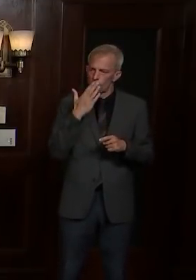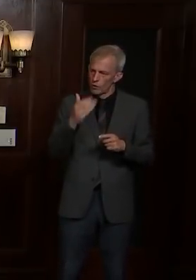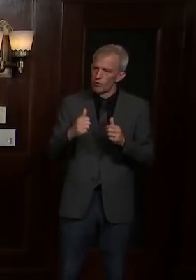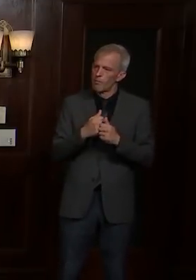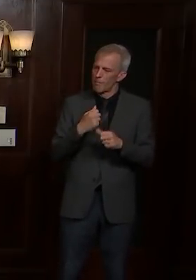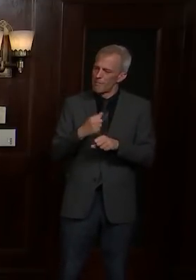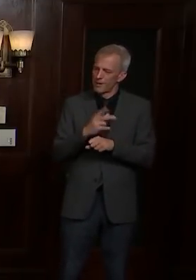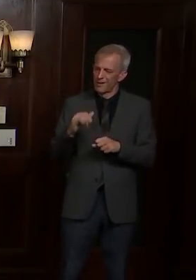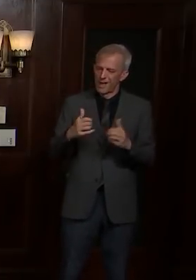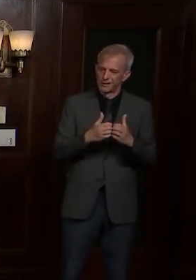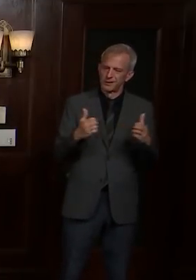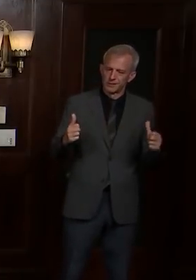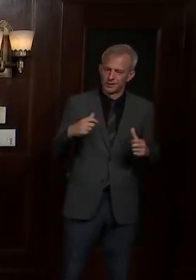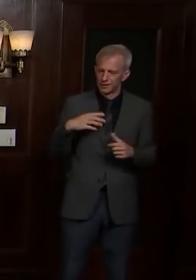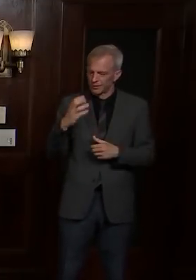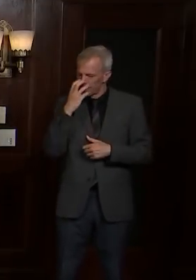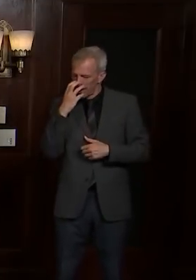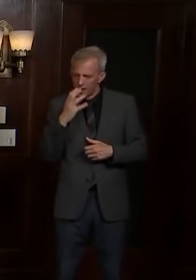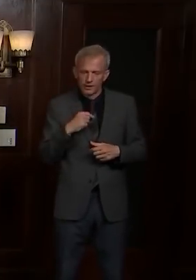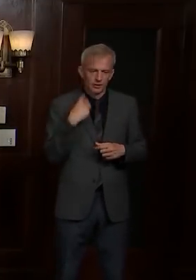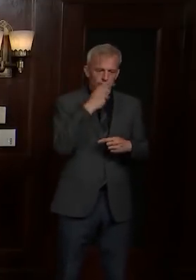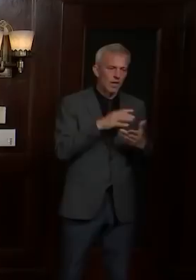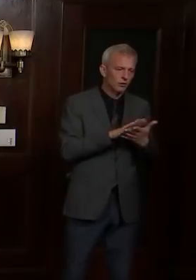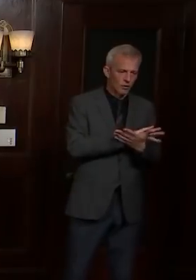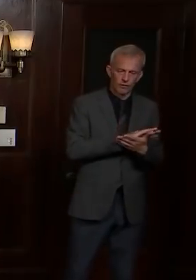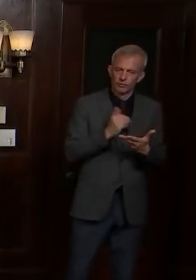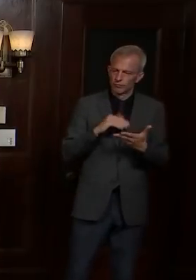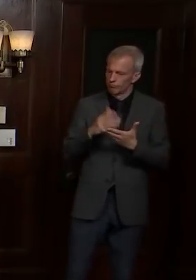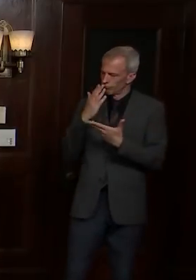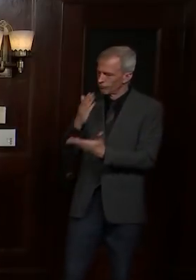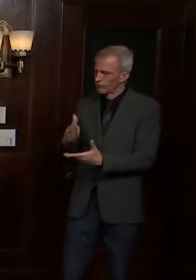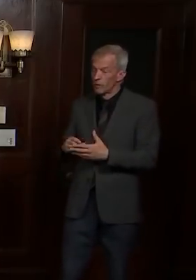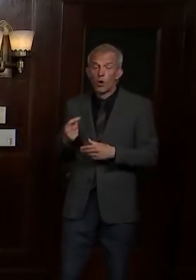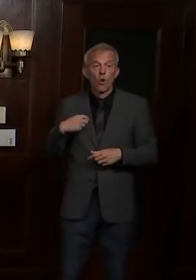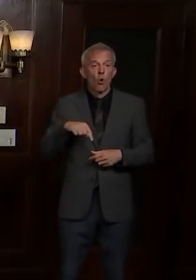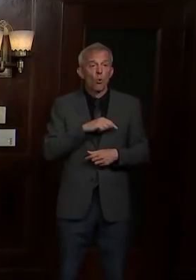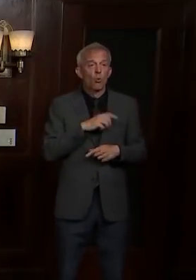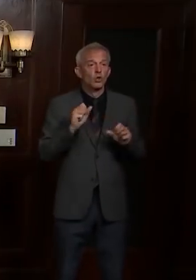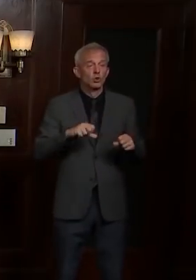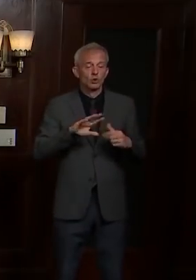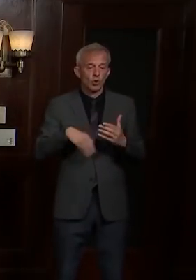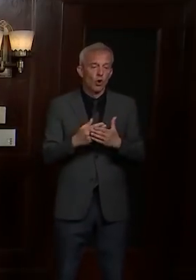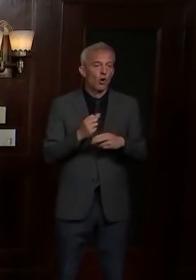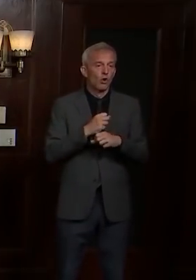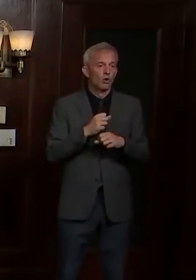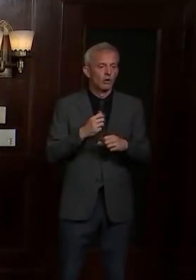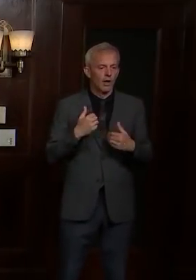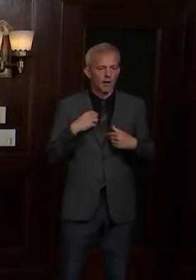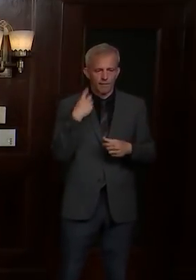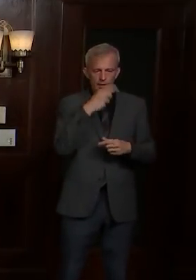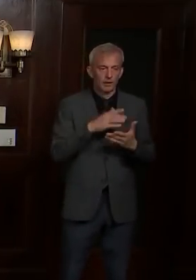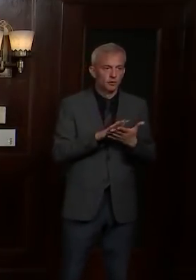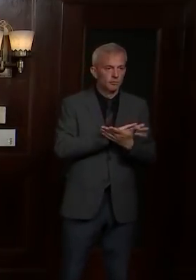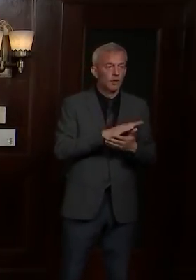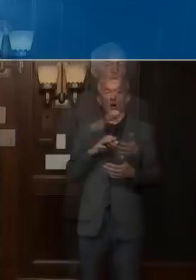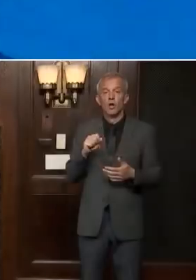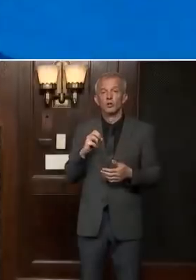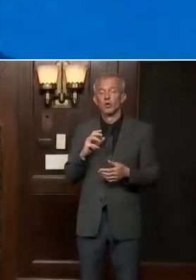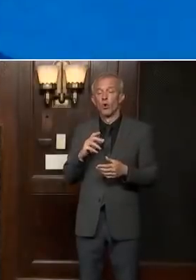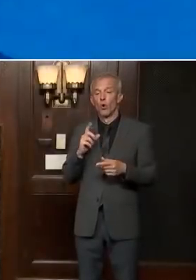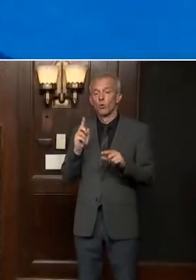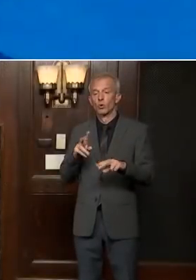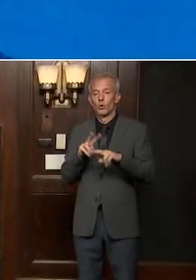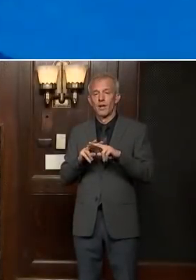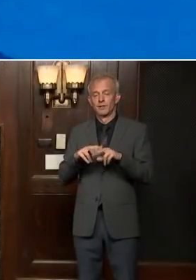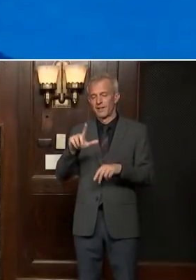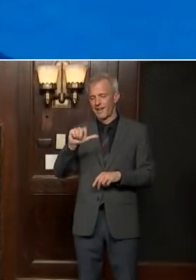should all cover our faces, so get creative and share how you're doing that. As I said last night, we have a hashtag LA Protects,